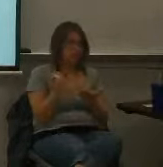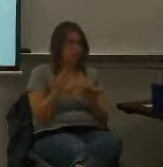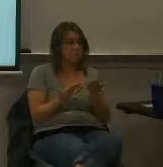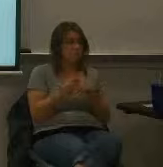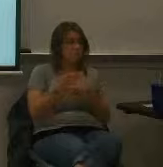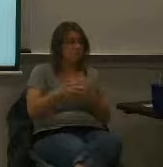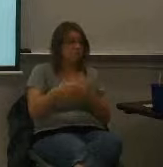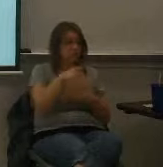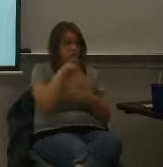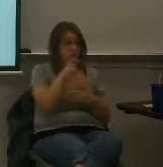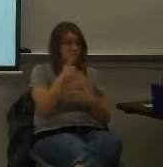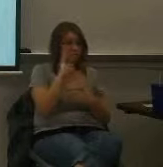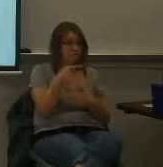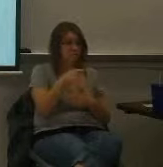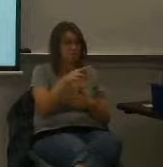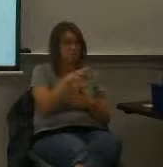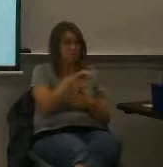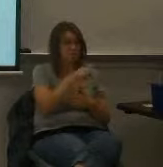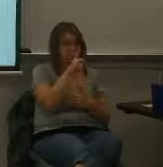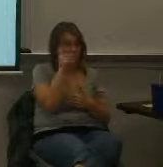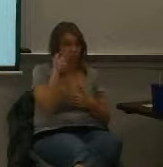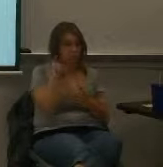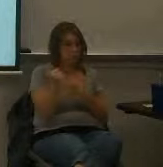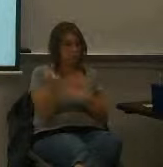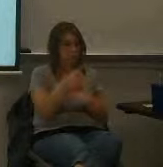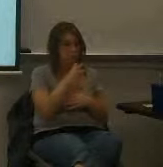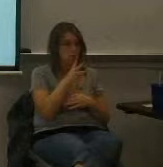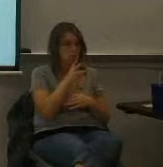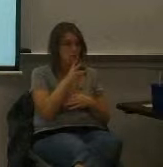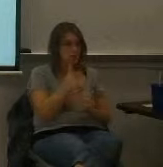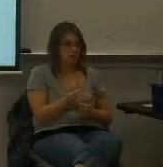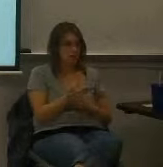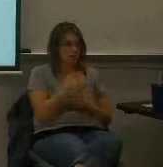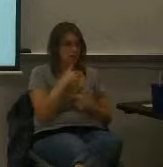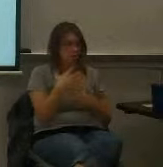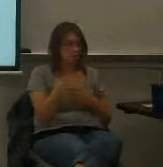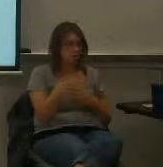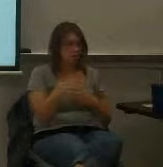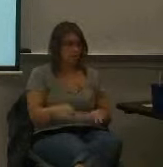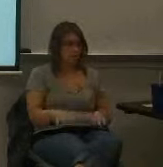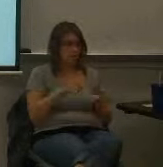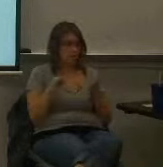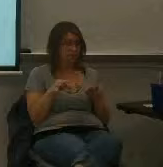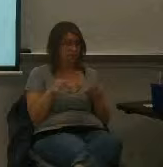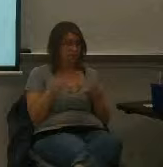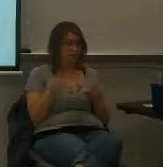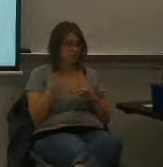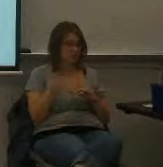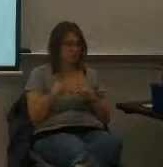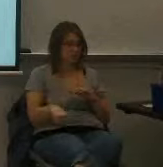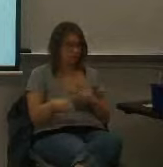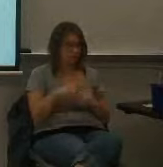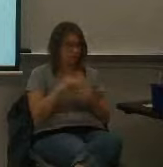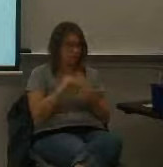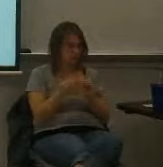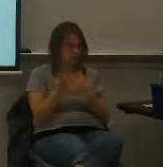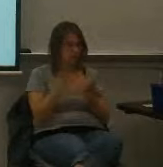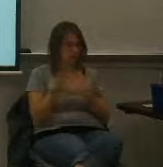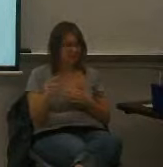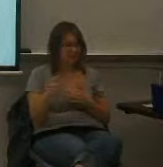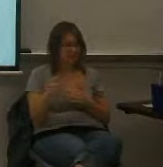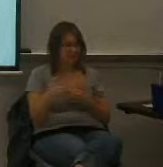primary succession, because almost all the aquatic organisms are out of there. Right? A flood, you're just way down in numbers, so that might be secondary